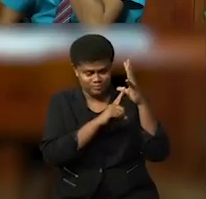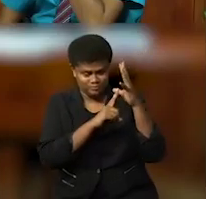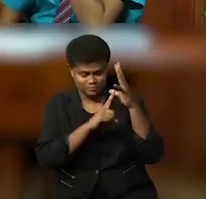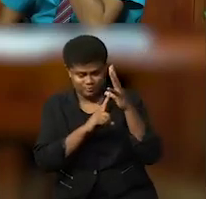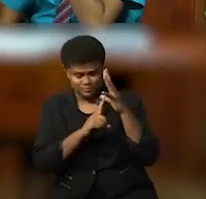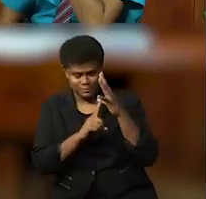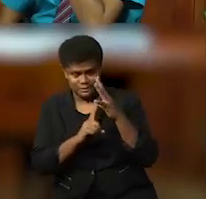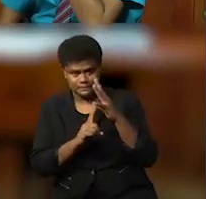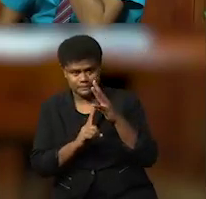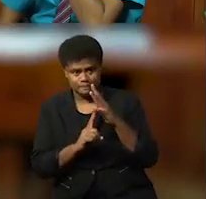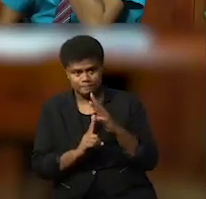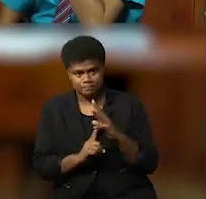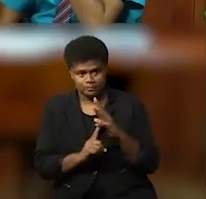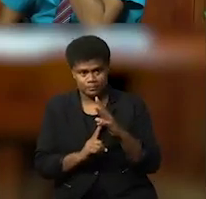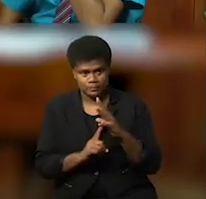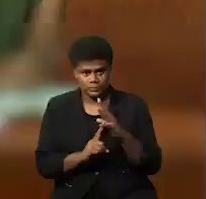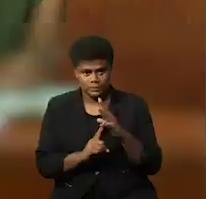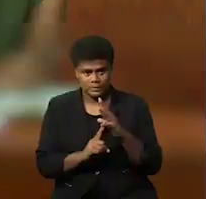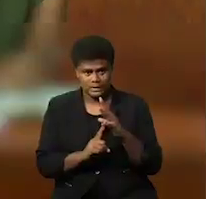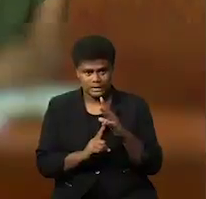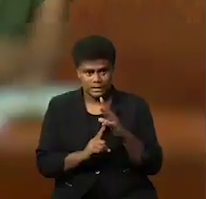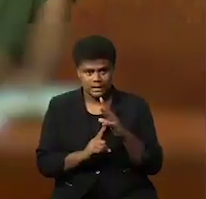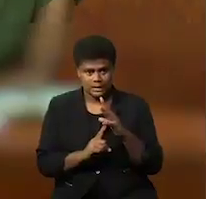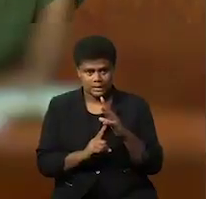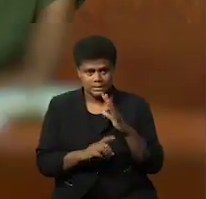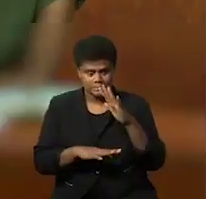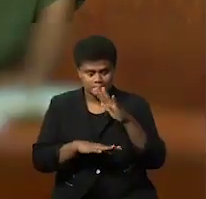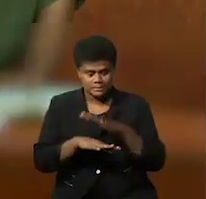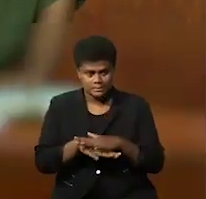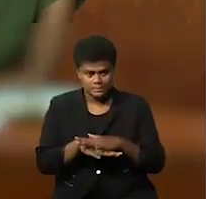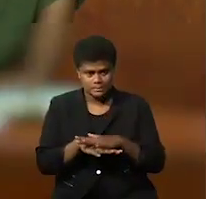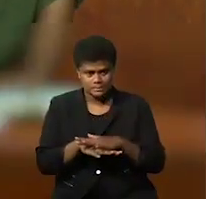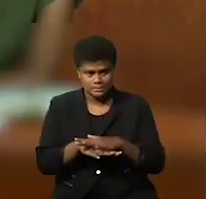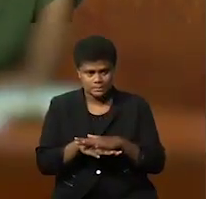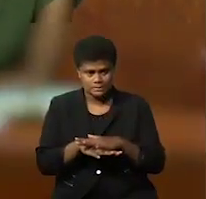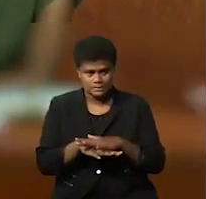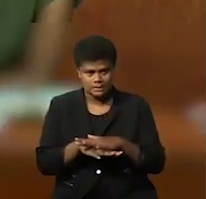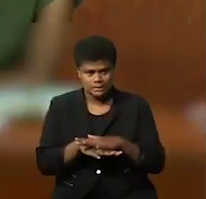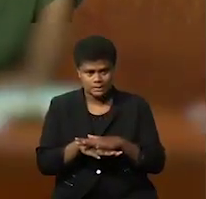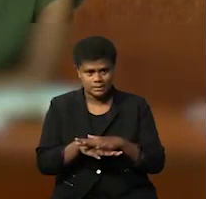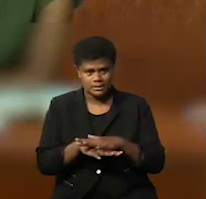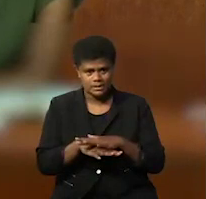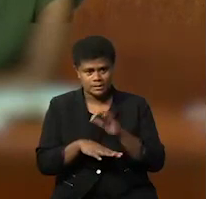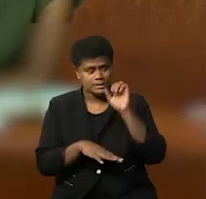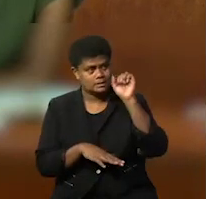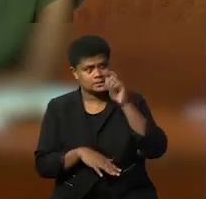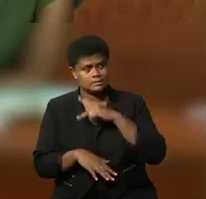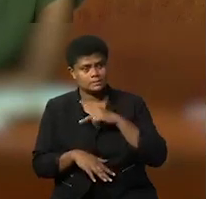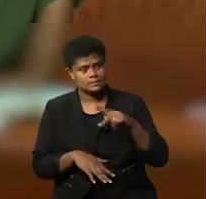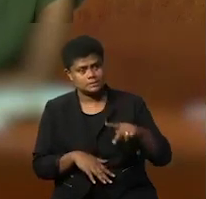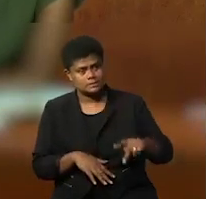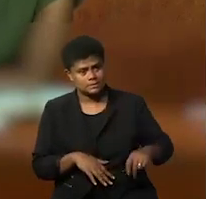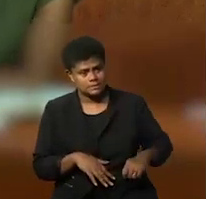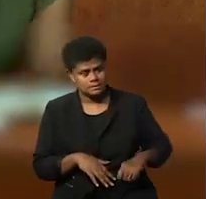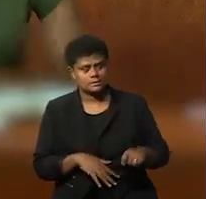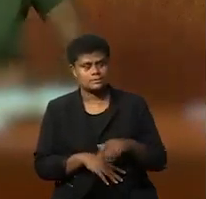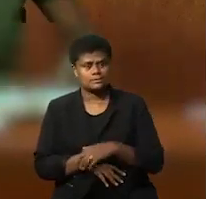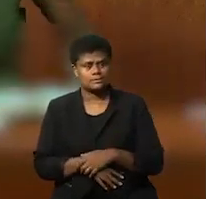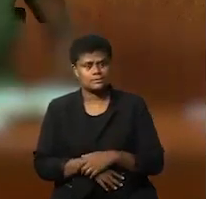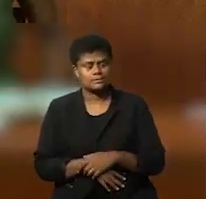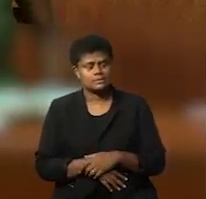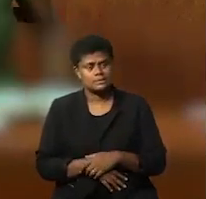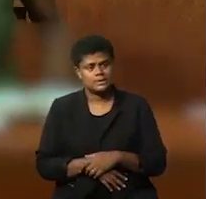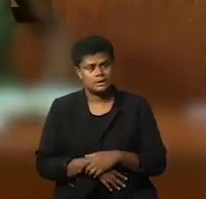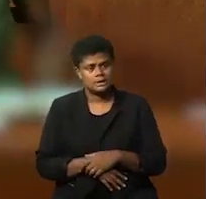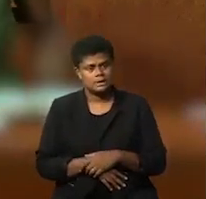the torment that is coming from the world, will cease through the power of God's word that is to